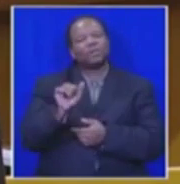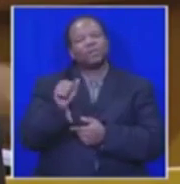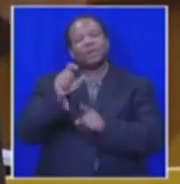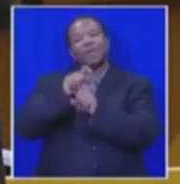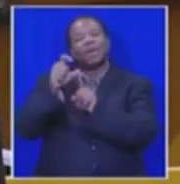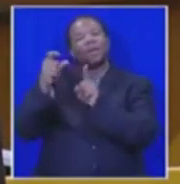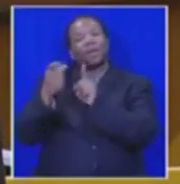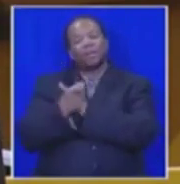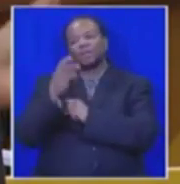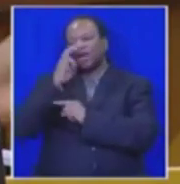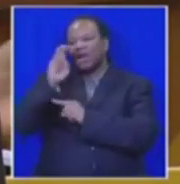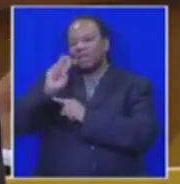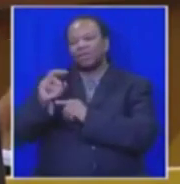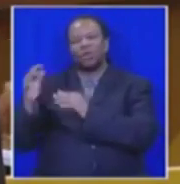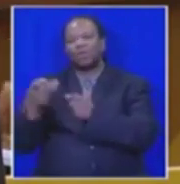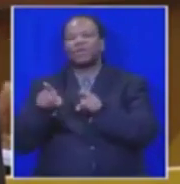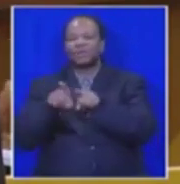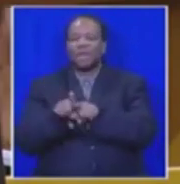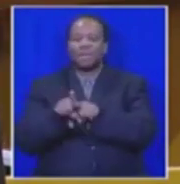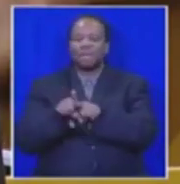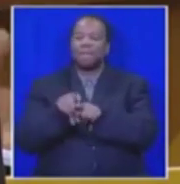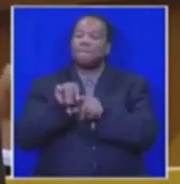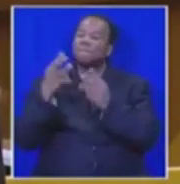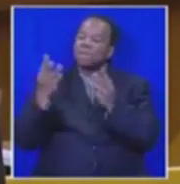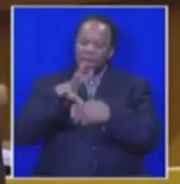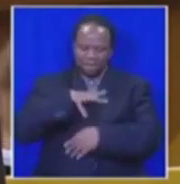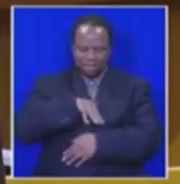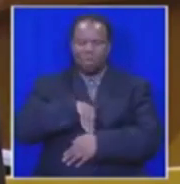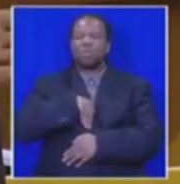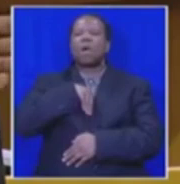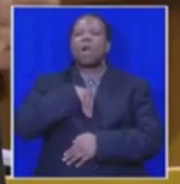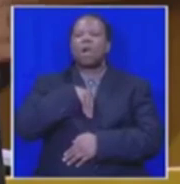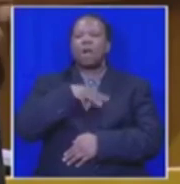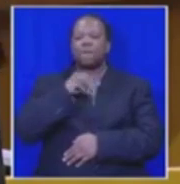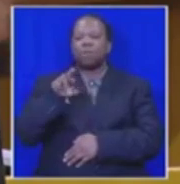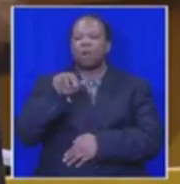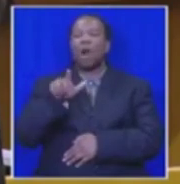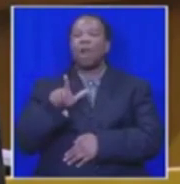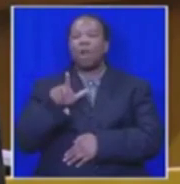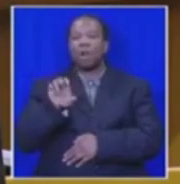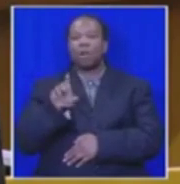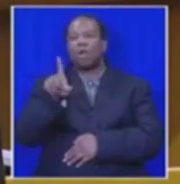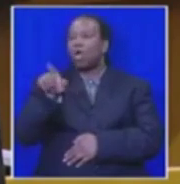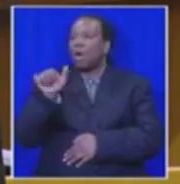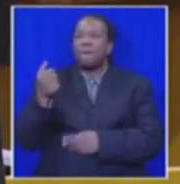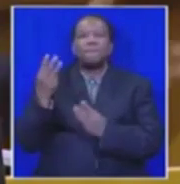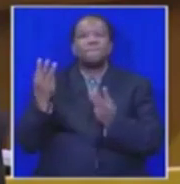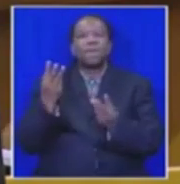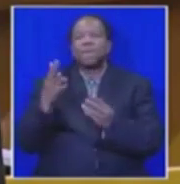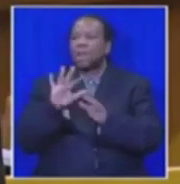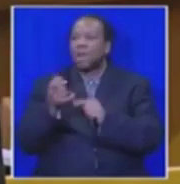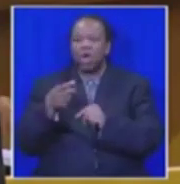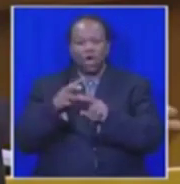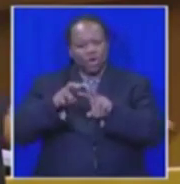together. Even the morale of our people, their morals. You have a situation where people rape old ladies or